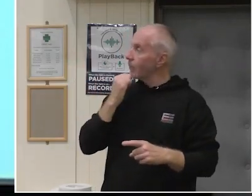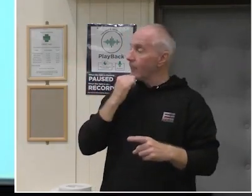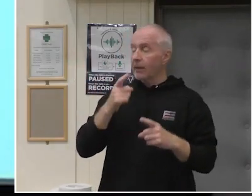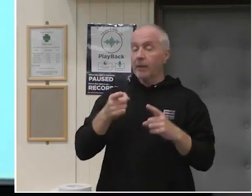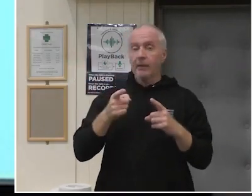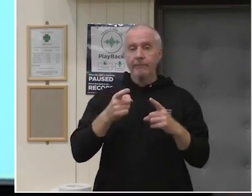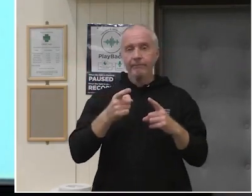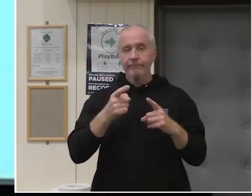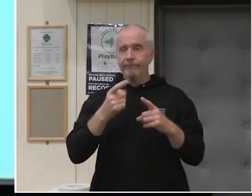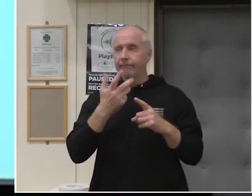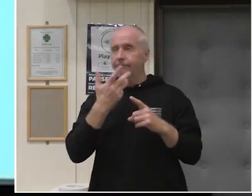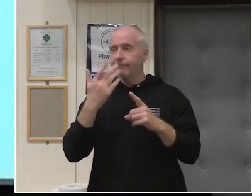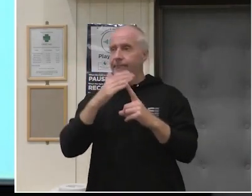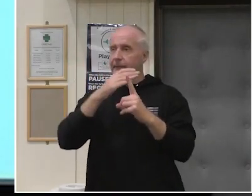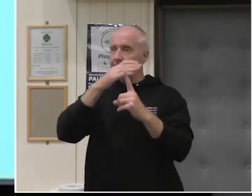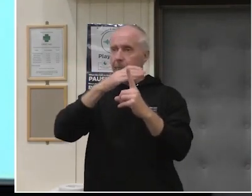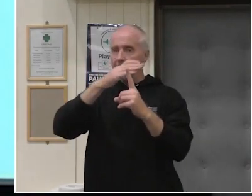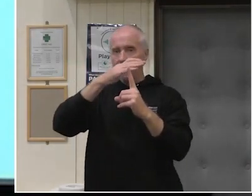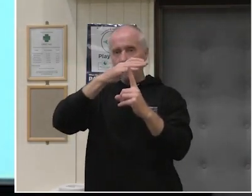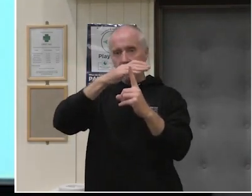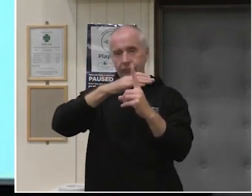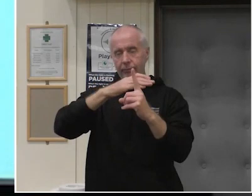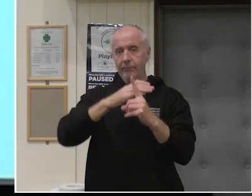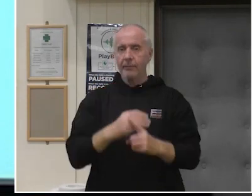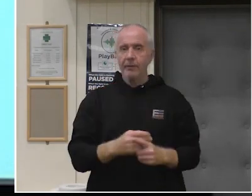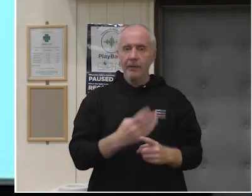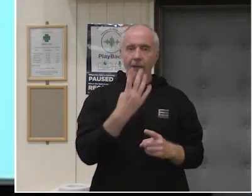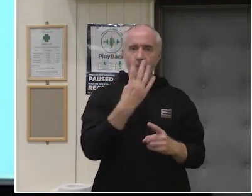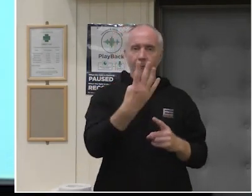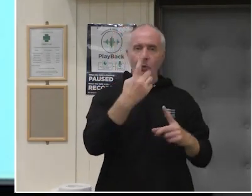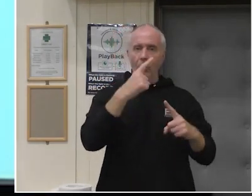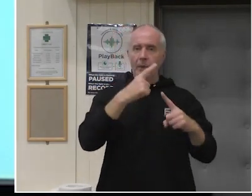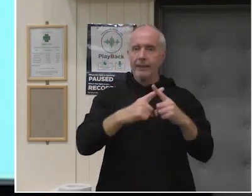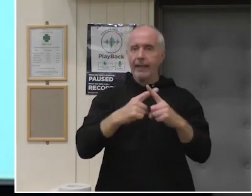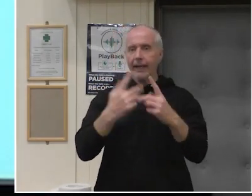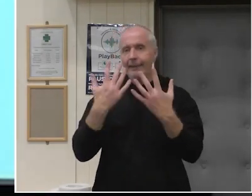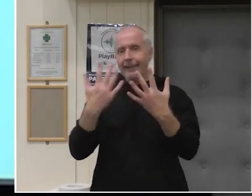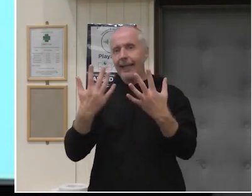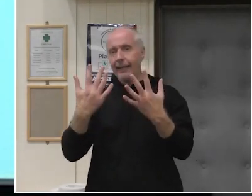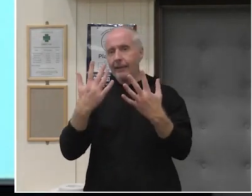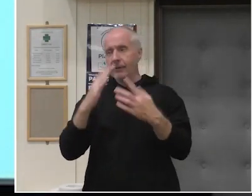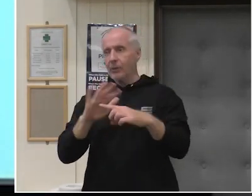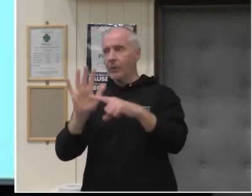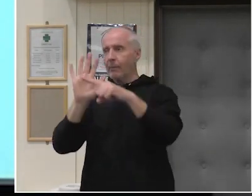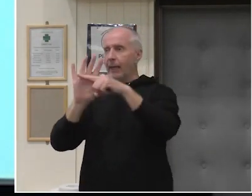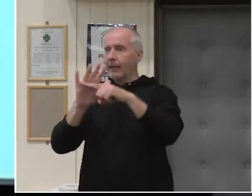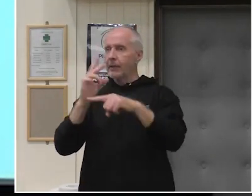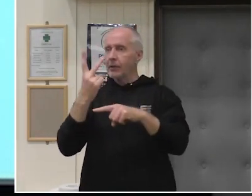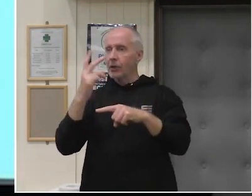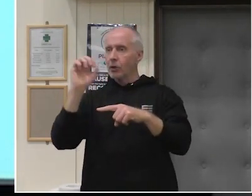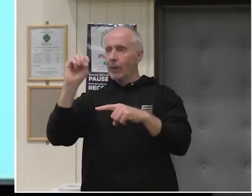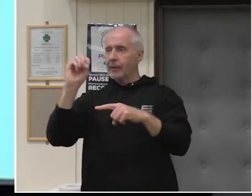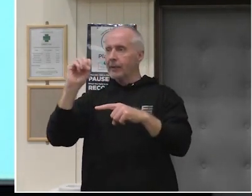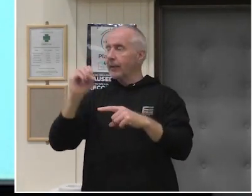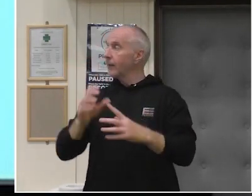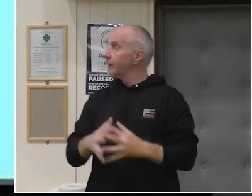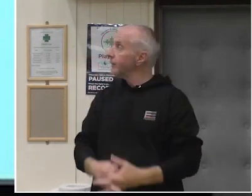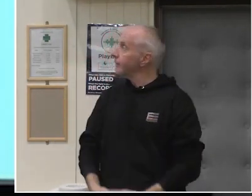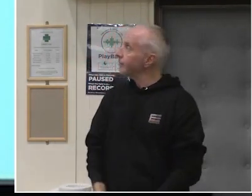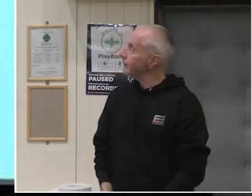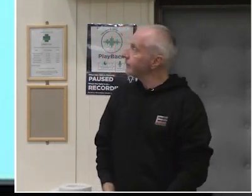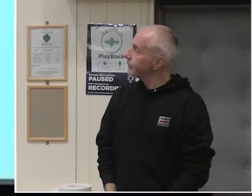now. And we get 4 times 10 to the minus 20 watts. Just going to jump back a slide